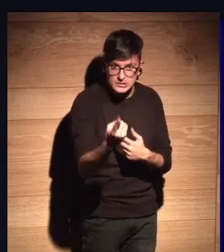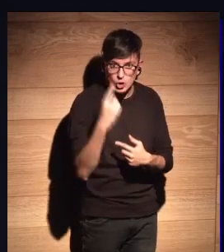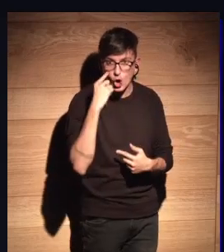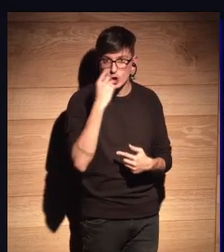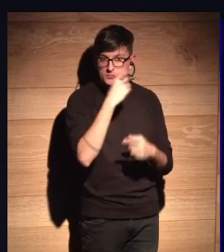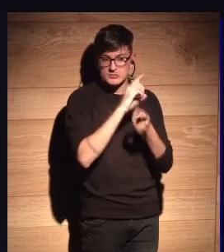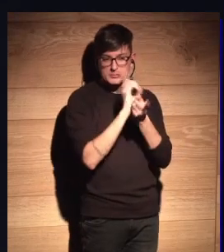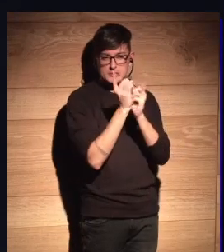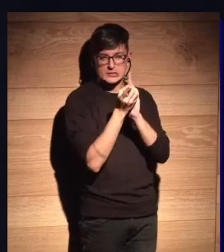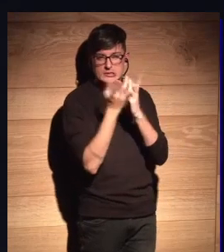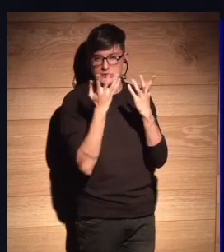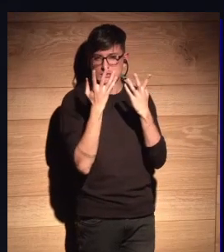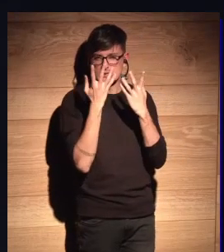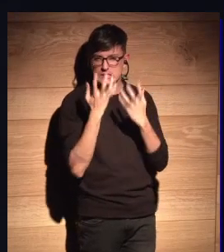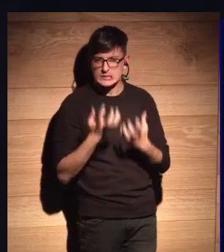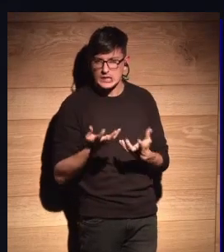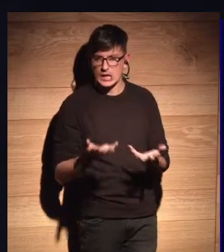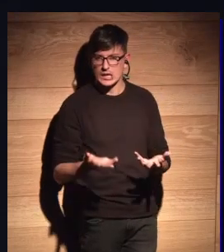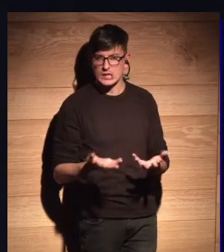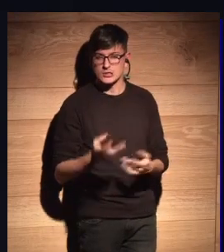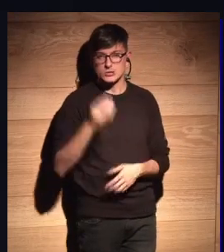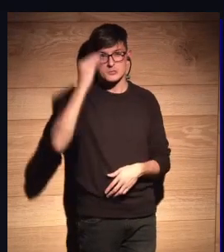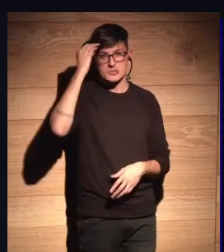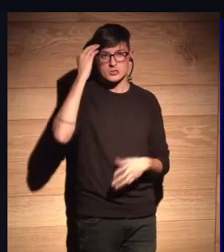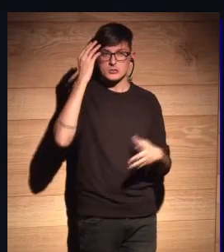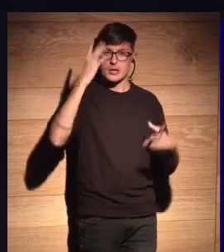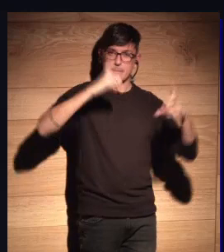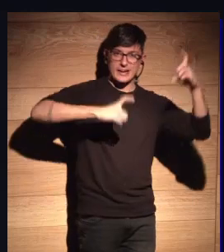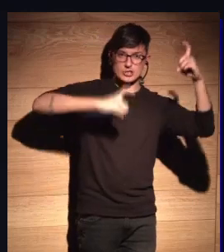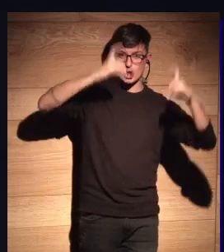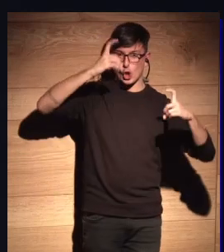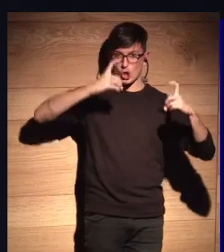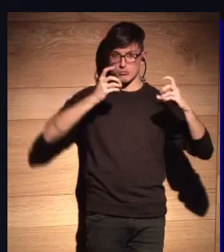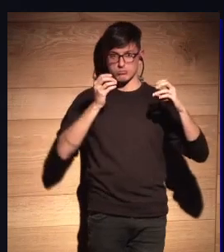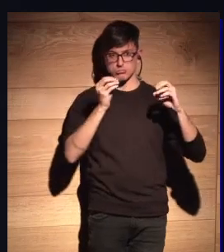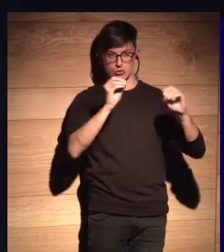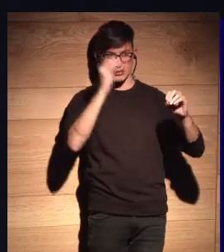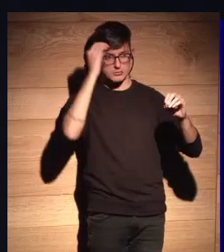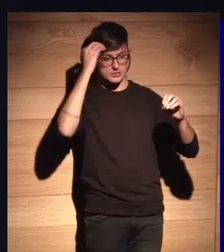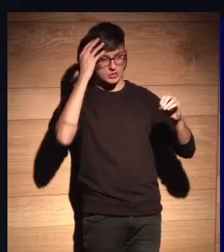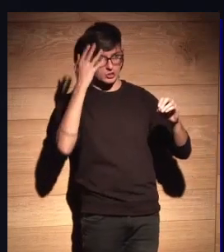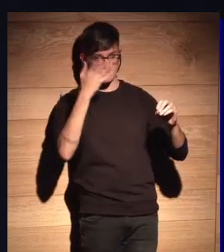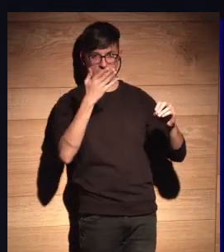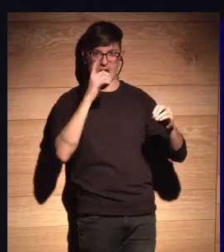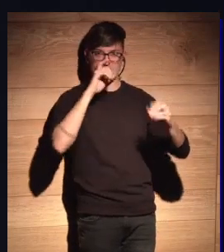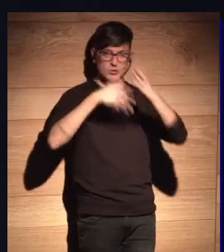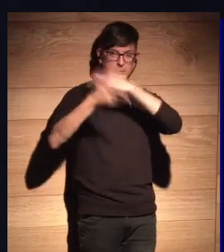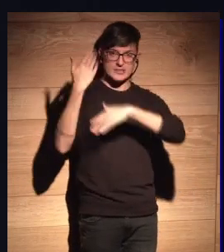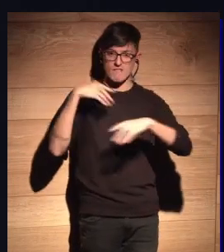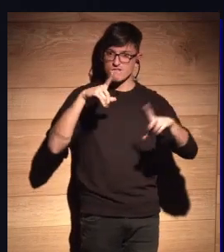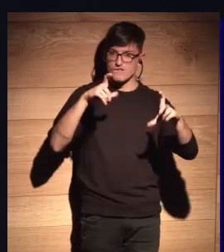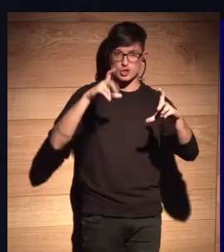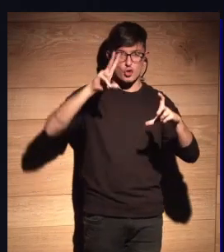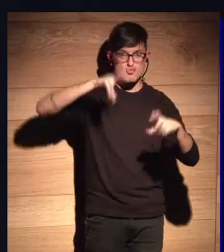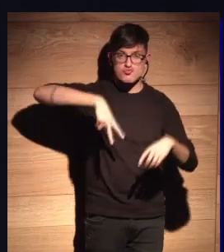expression could have been partly because she had never been photographed before. And two, here's